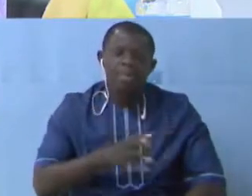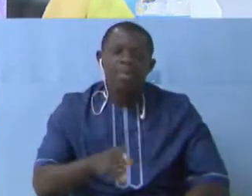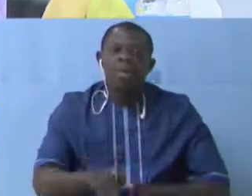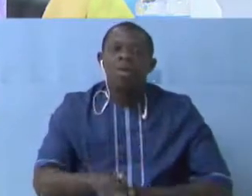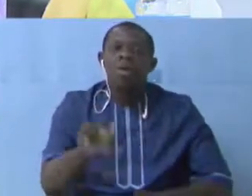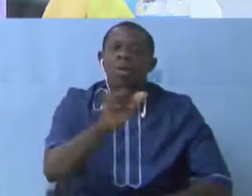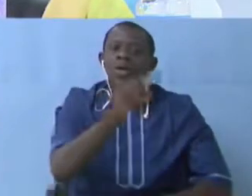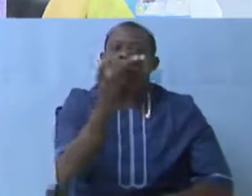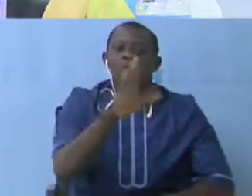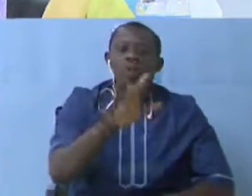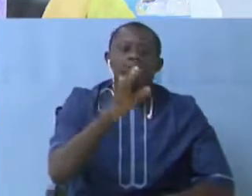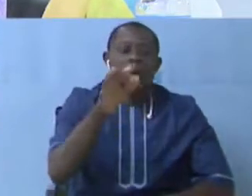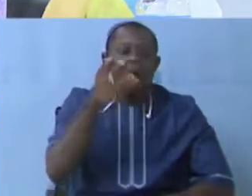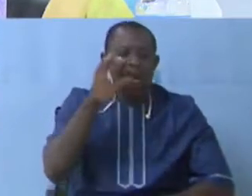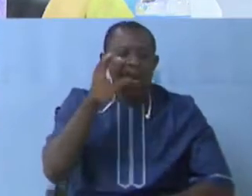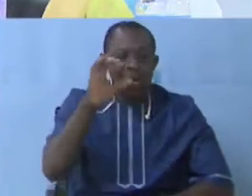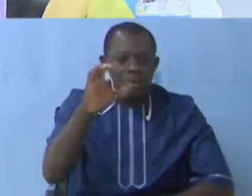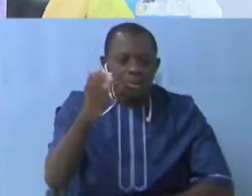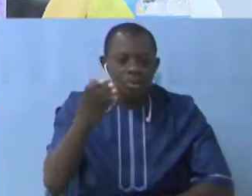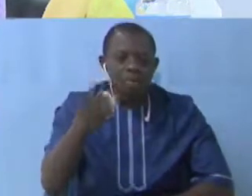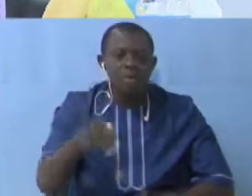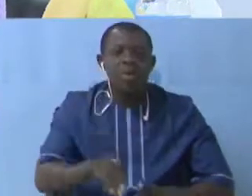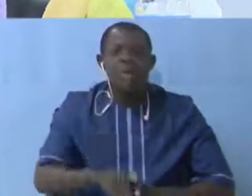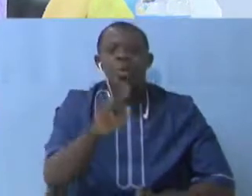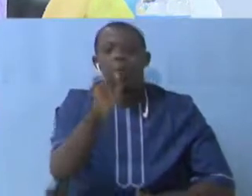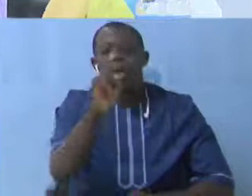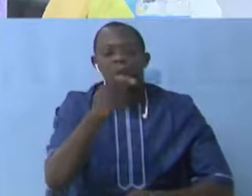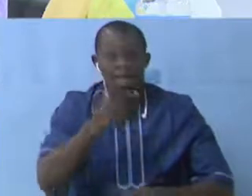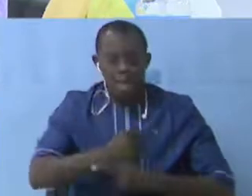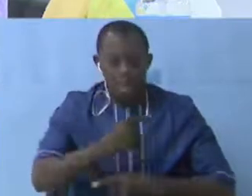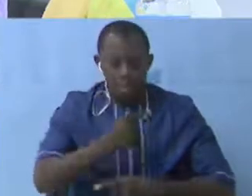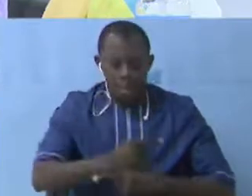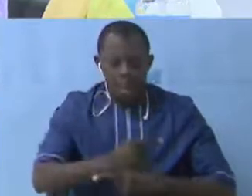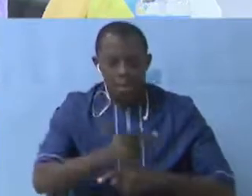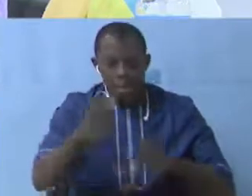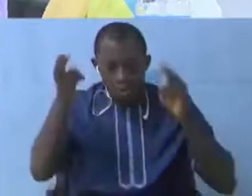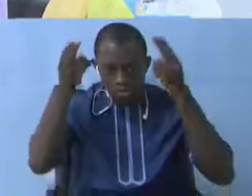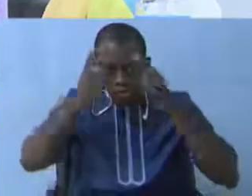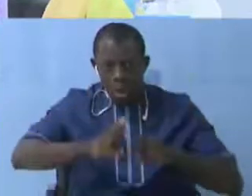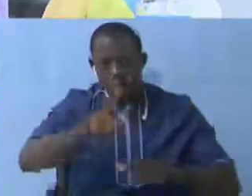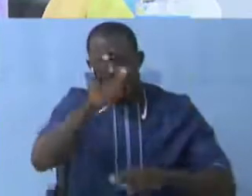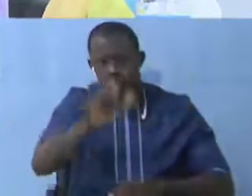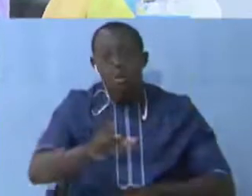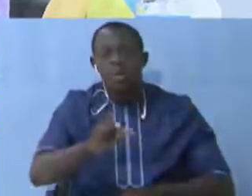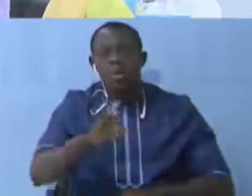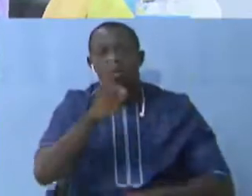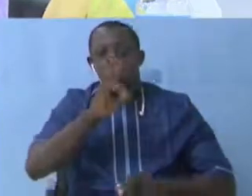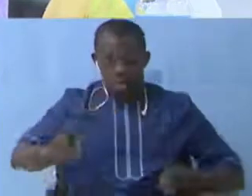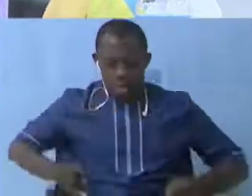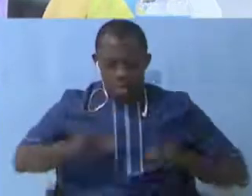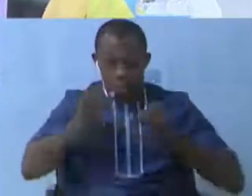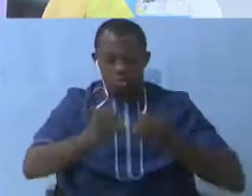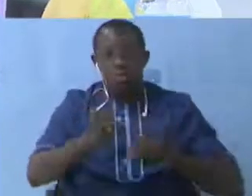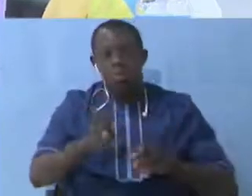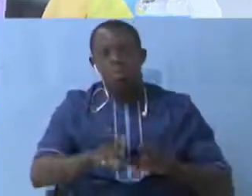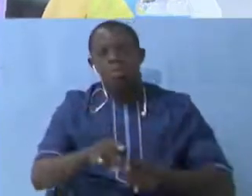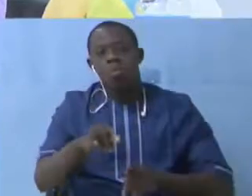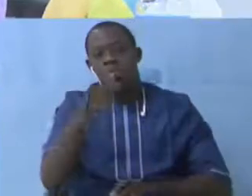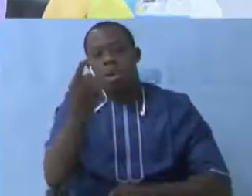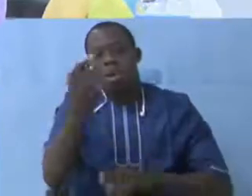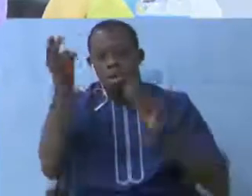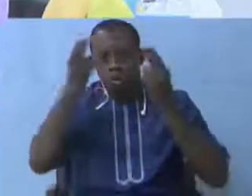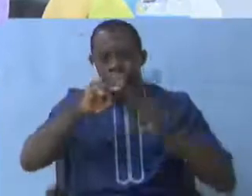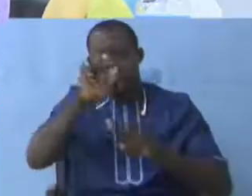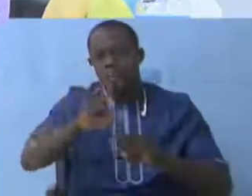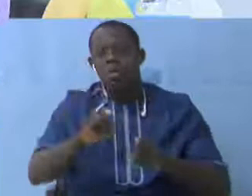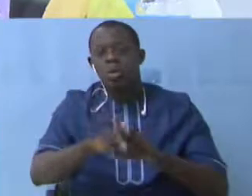jóge ko Cameroon. One Gambian lawyer who she introduced as one of the new lawyers she was mentoring. Ci kenn ki